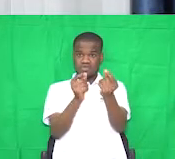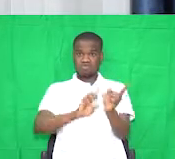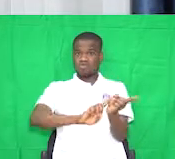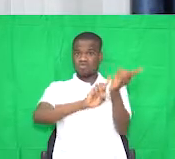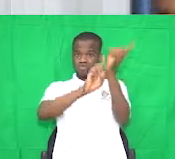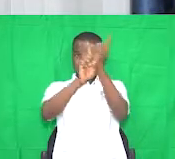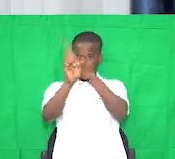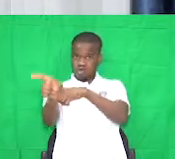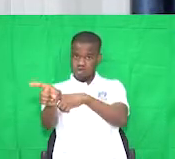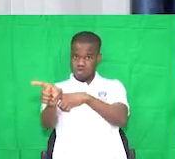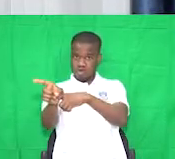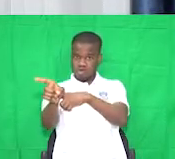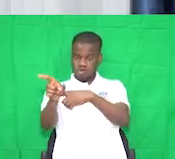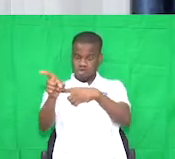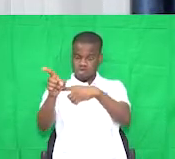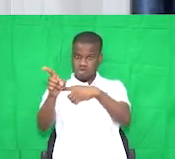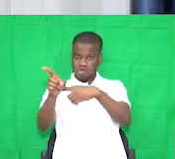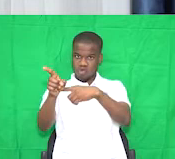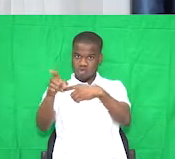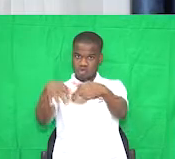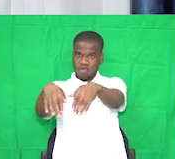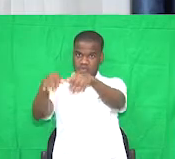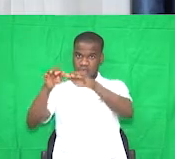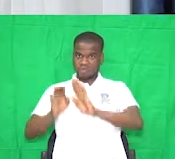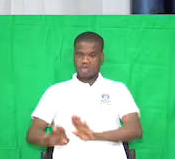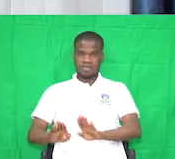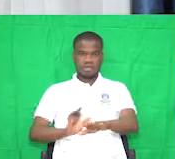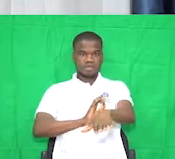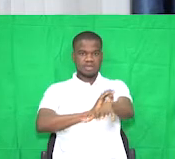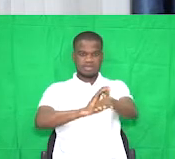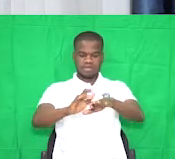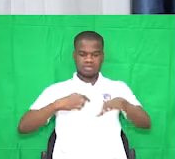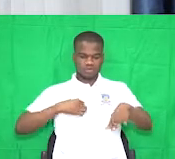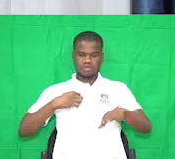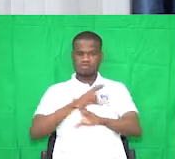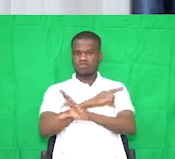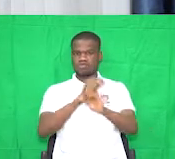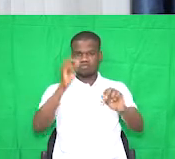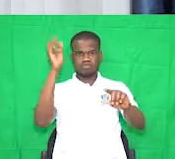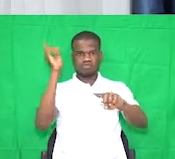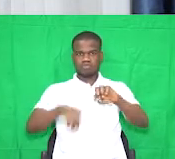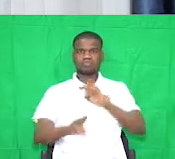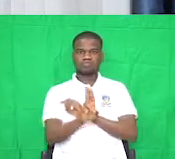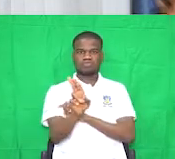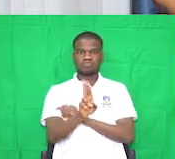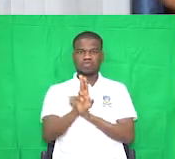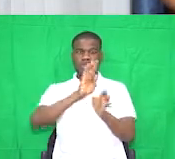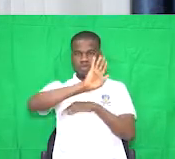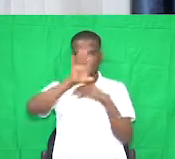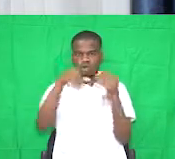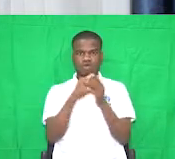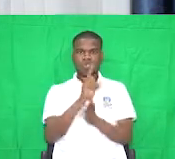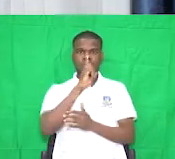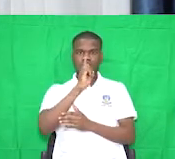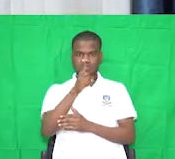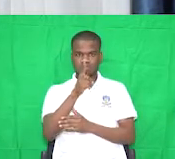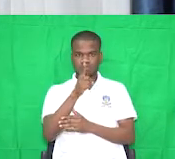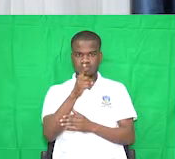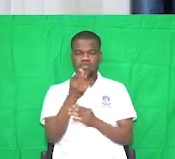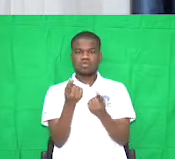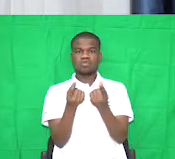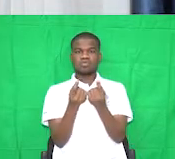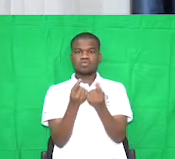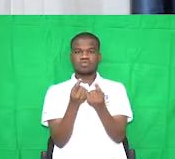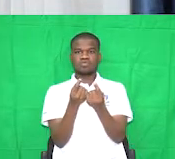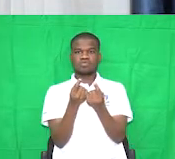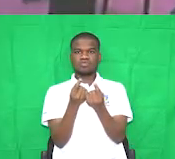hurtful desires, which plant people into destruction. And he says, thou, O man of God, flee these